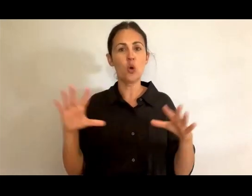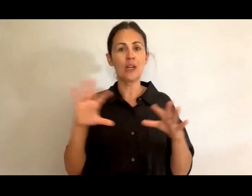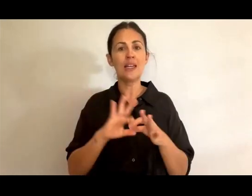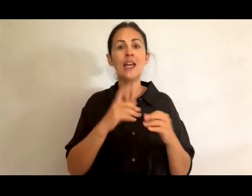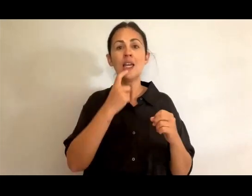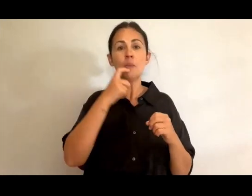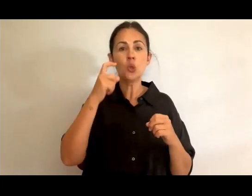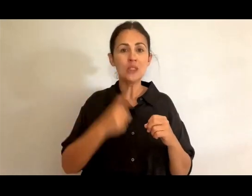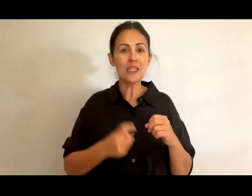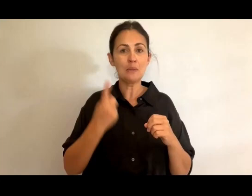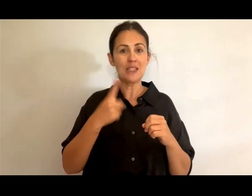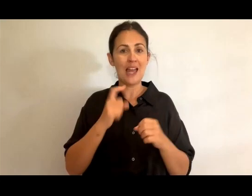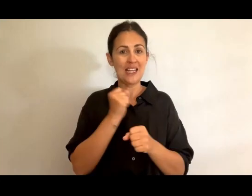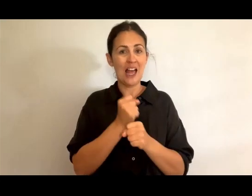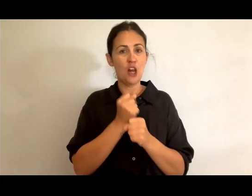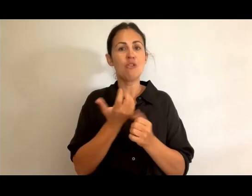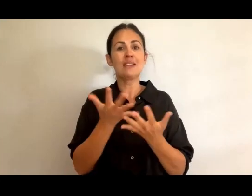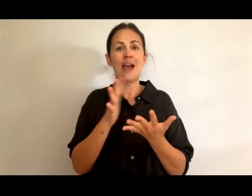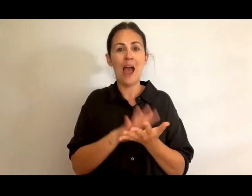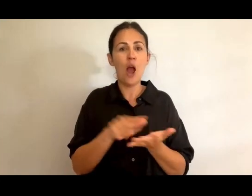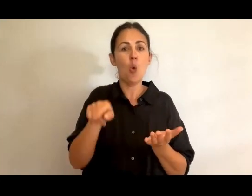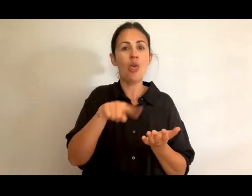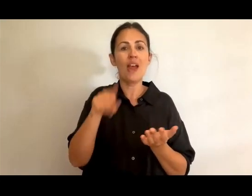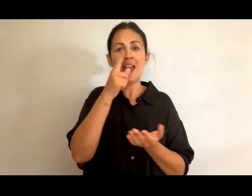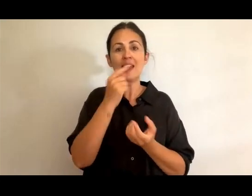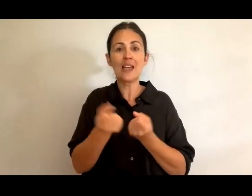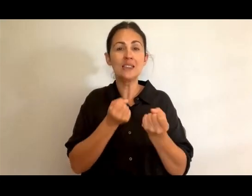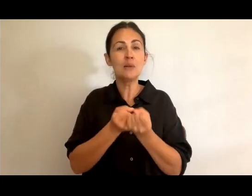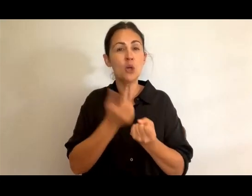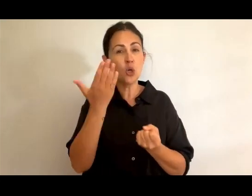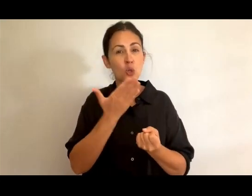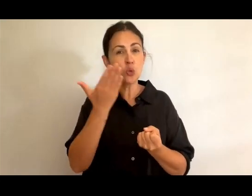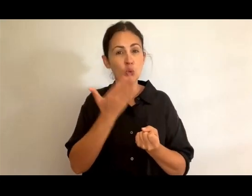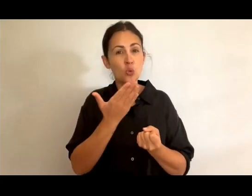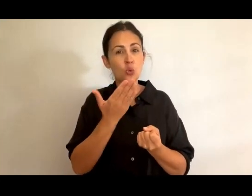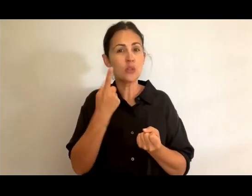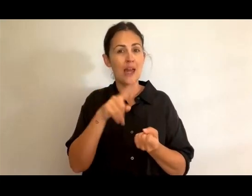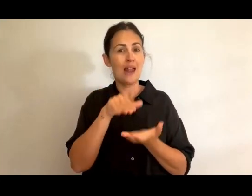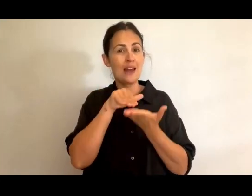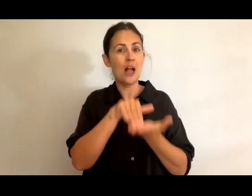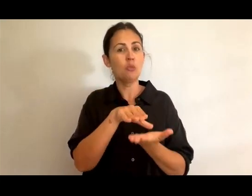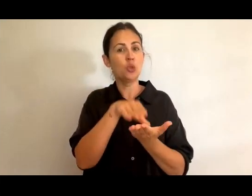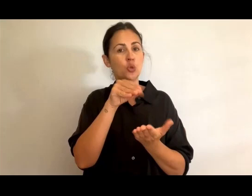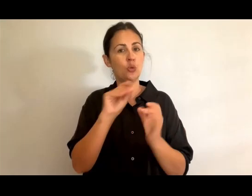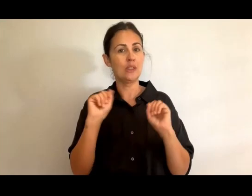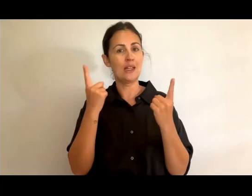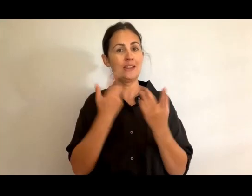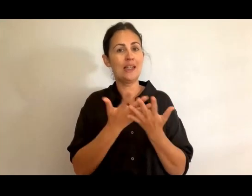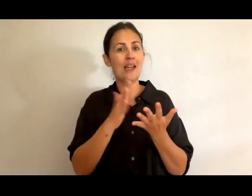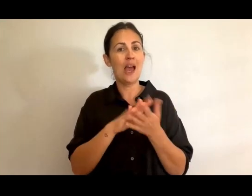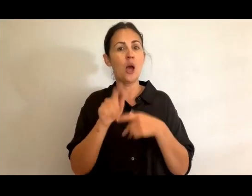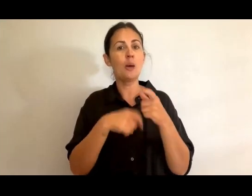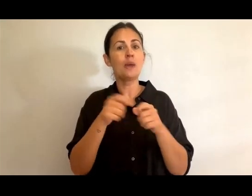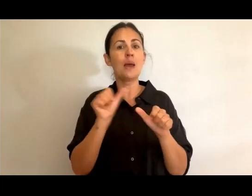help support our schools in our students understanding how to be better audiences and how they can connect with arts